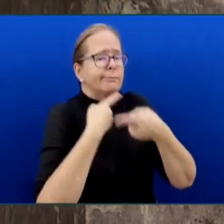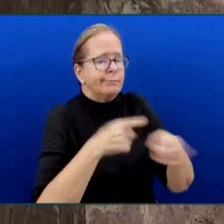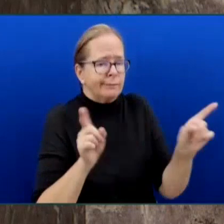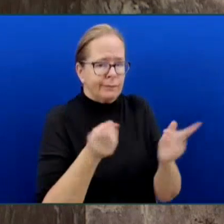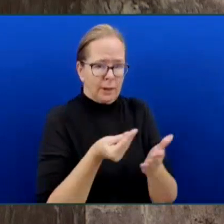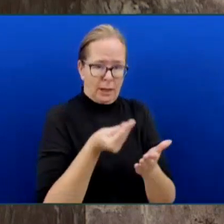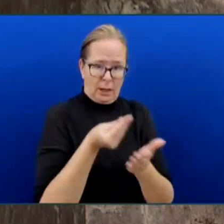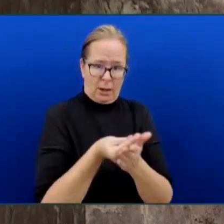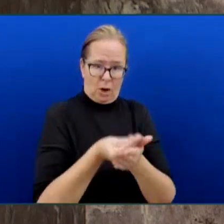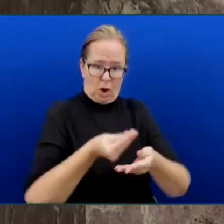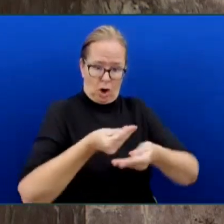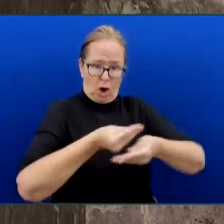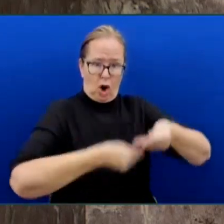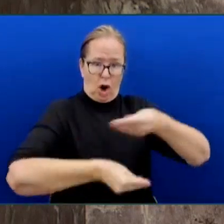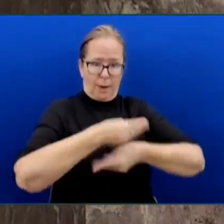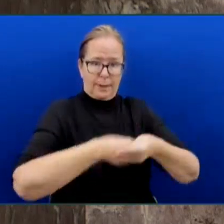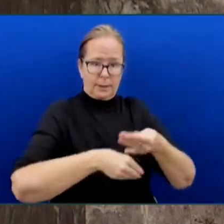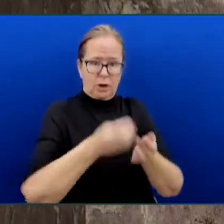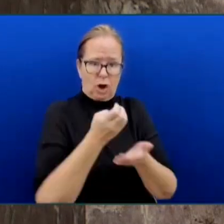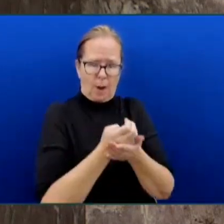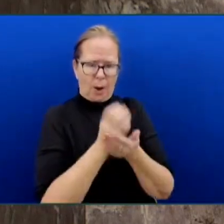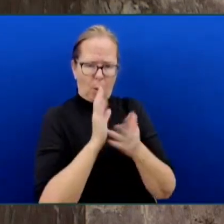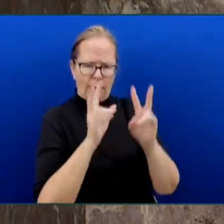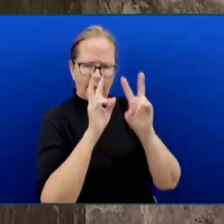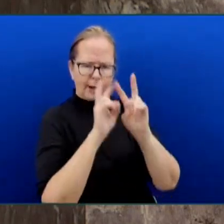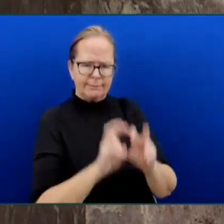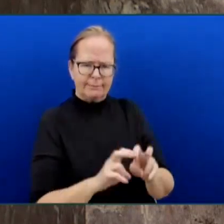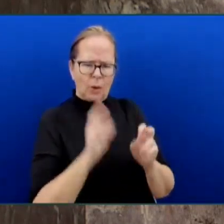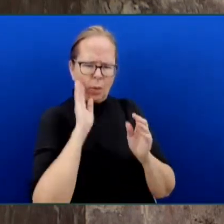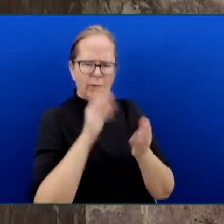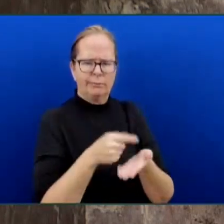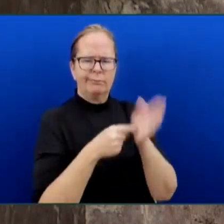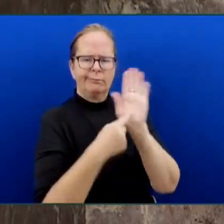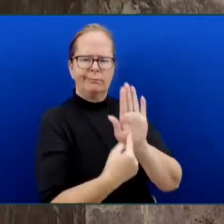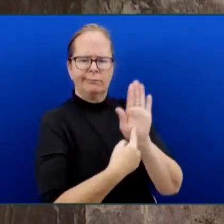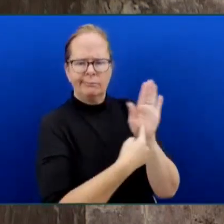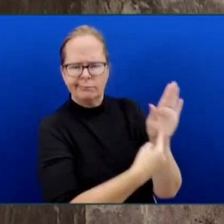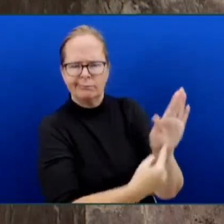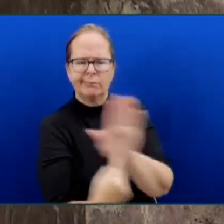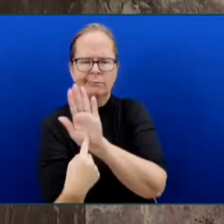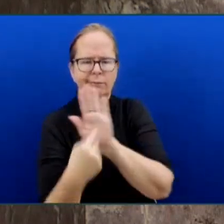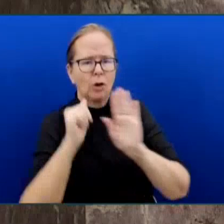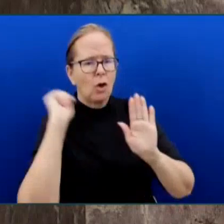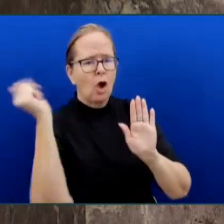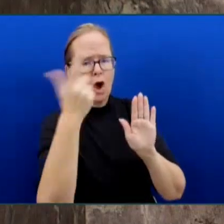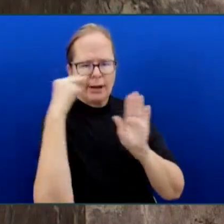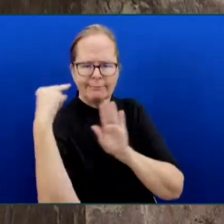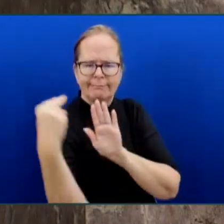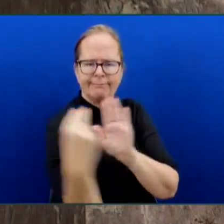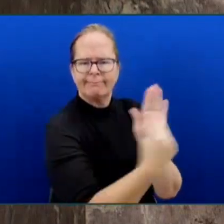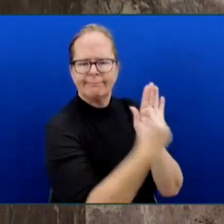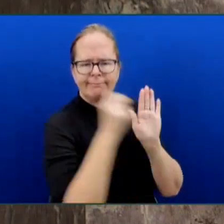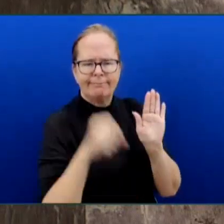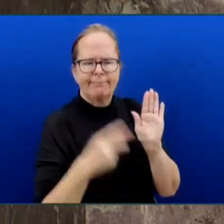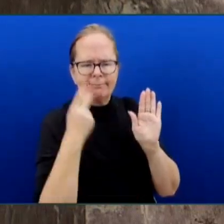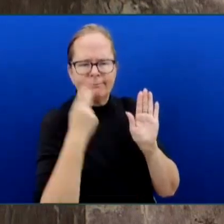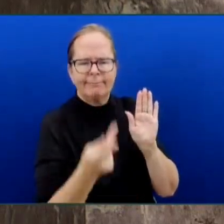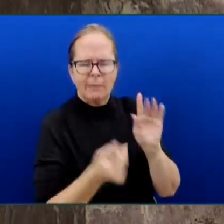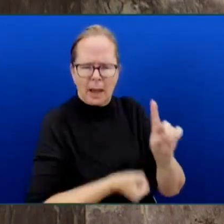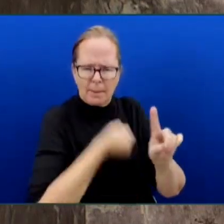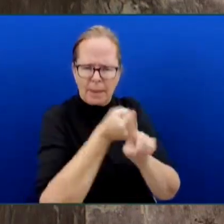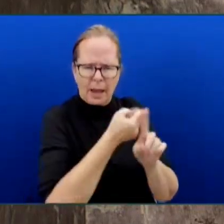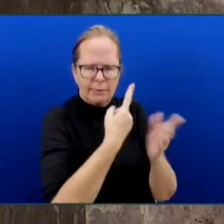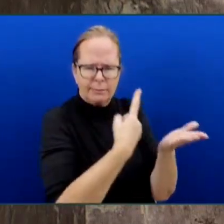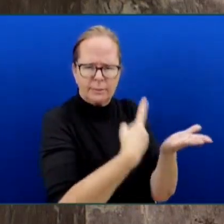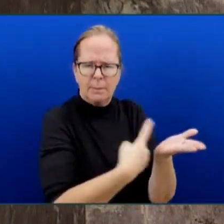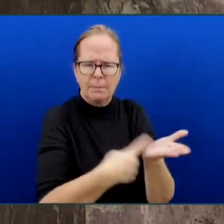see the impacts of the legislation changes that we've made, Honourable Speaker. But, you know, the member says, you know, take